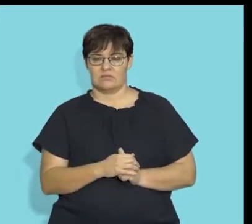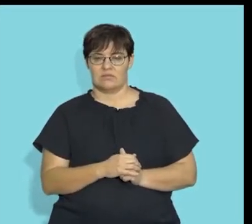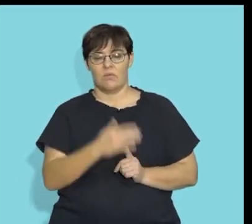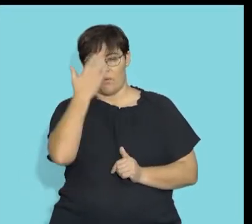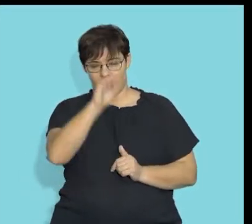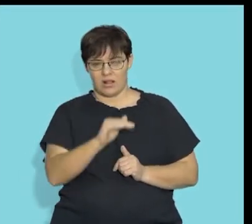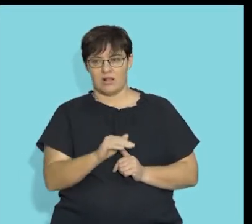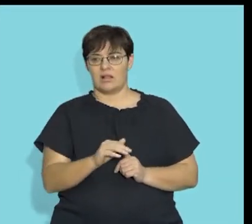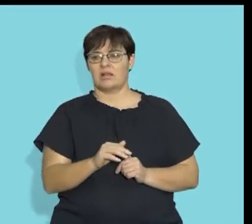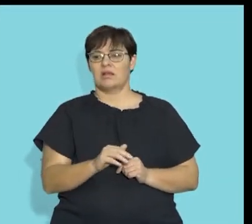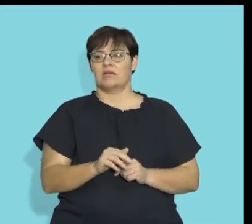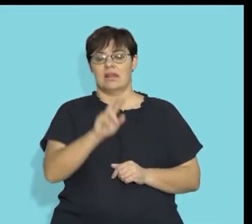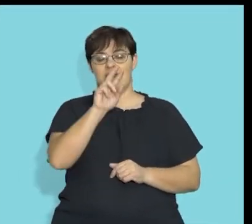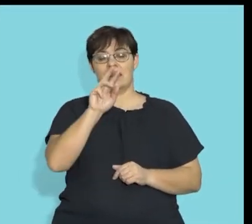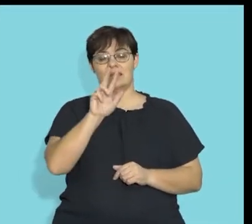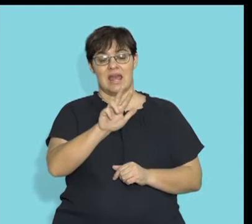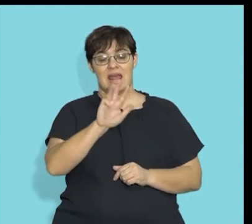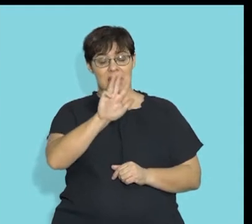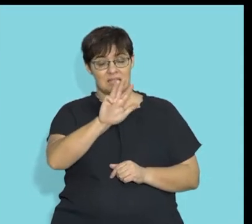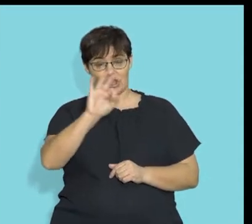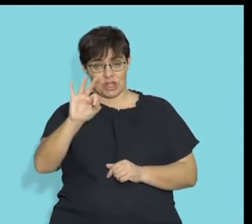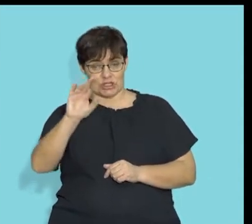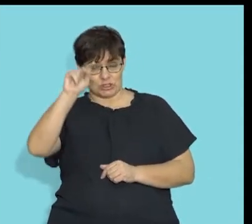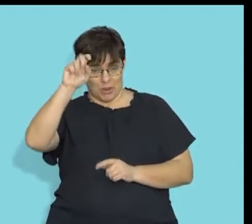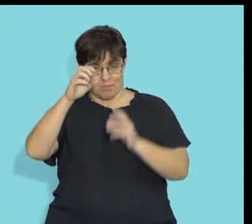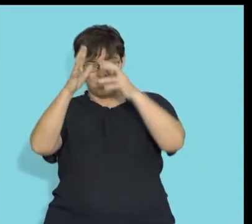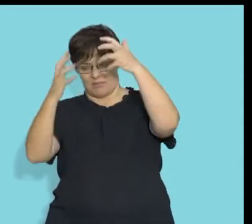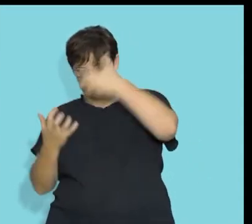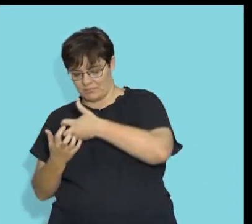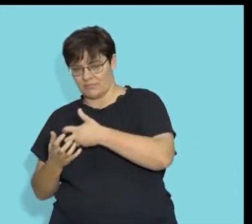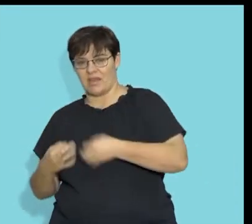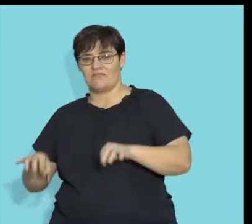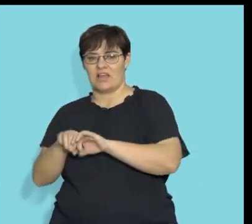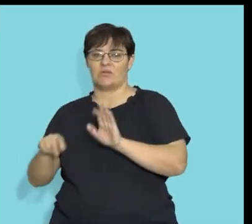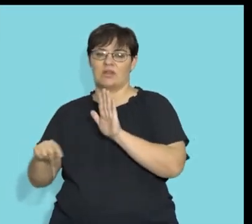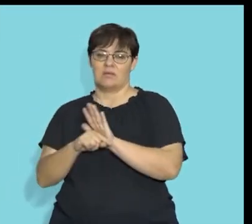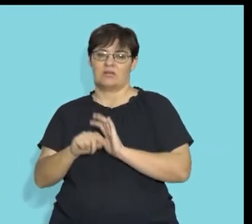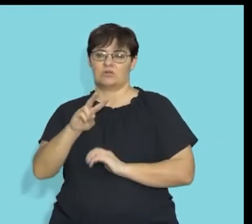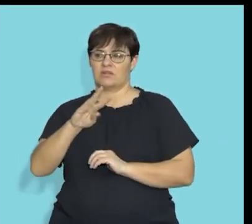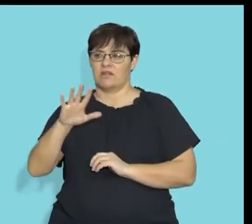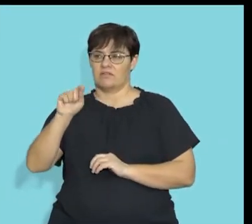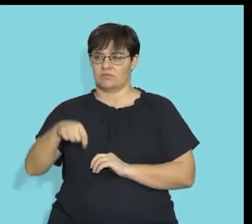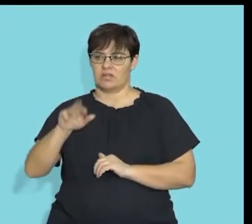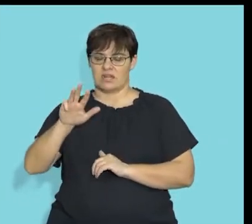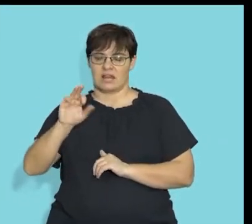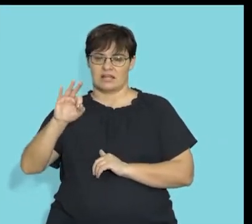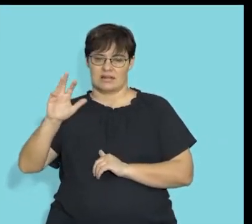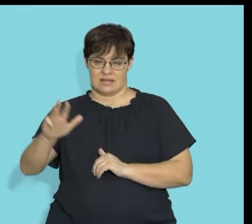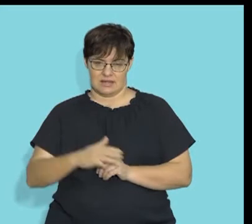Cool. So we know that it's the 93rd term of this pattern that will have a value of negative